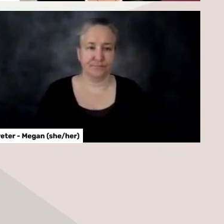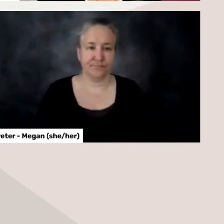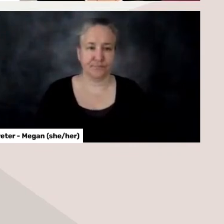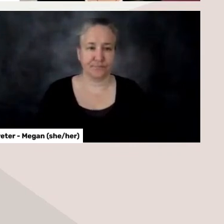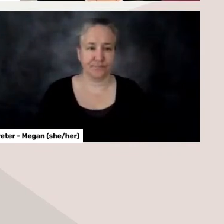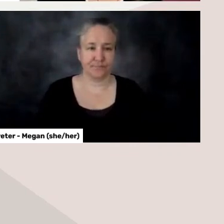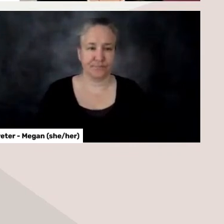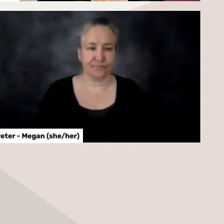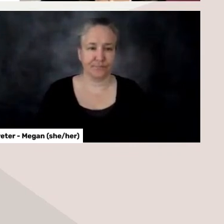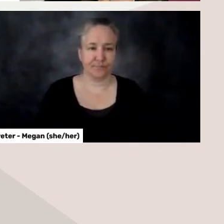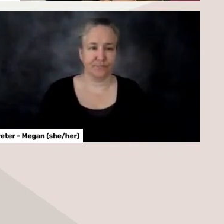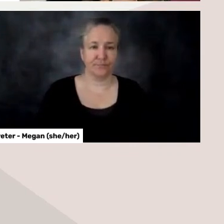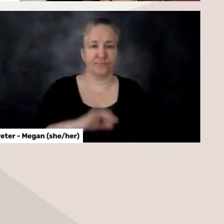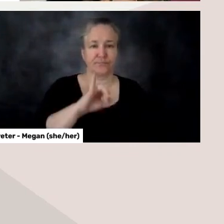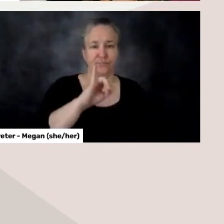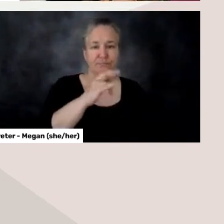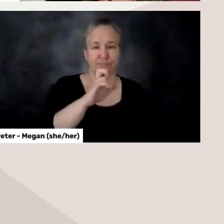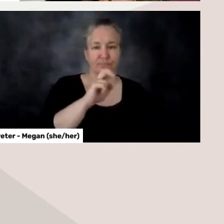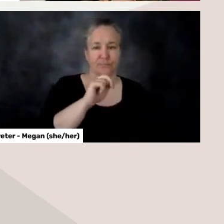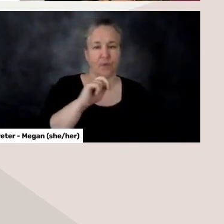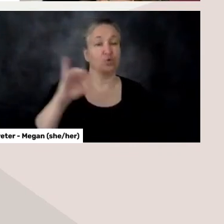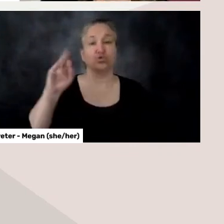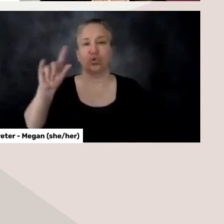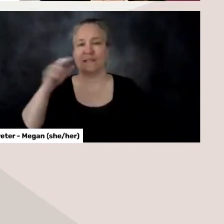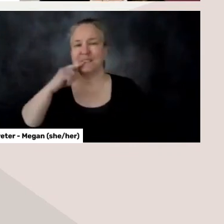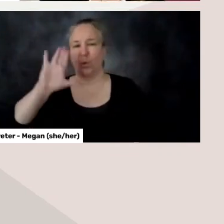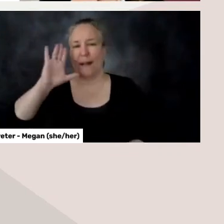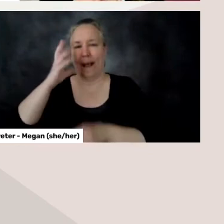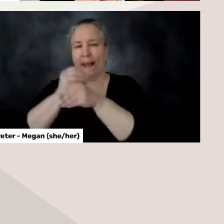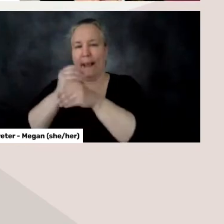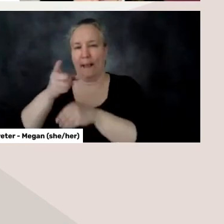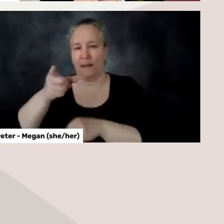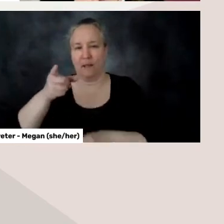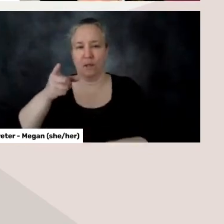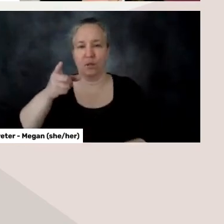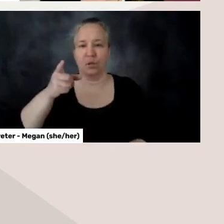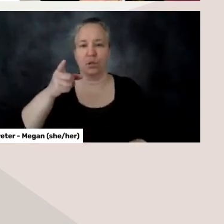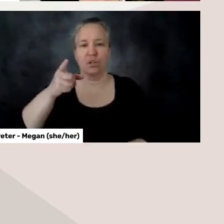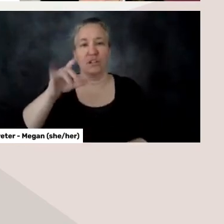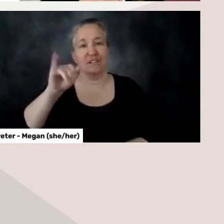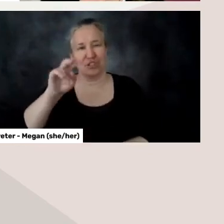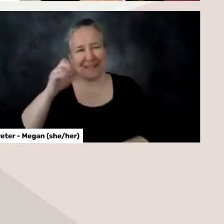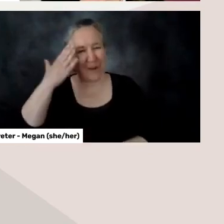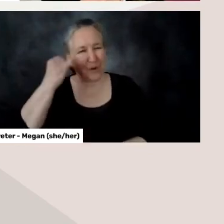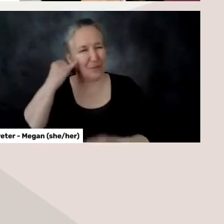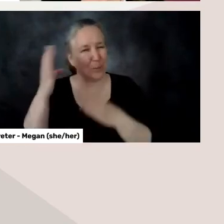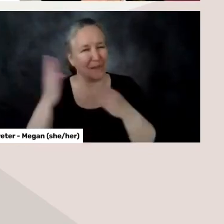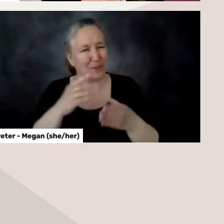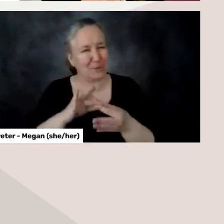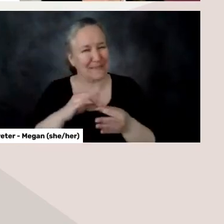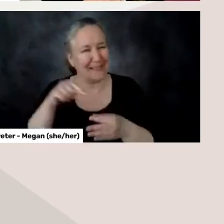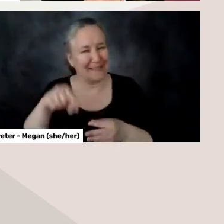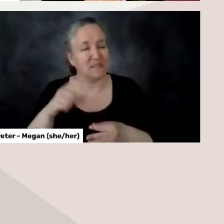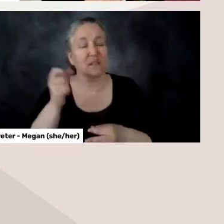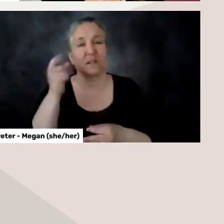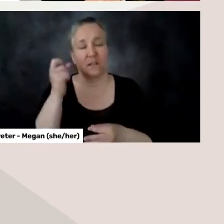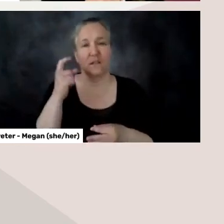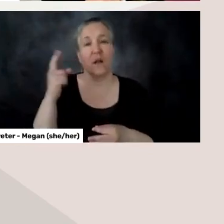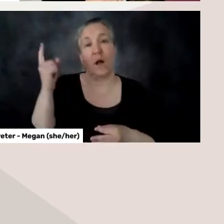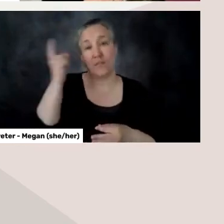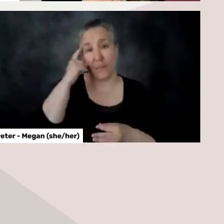Okay, Janine's going to add. I'll just add one thing. Go ahead. Janine, I don't know if you were going to say this, but the brain